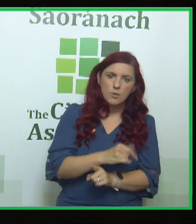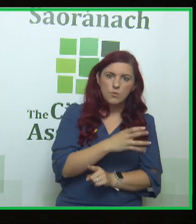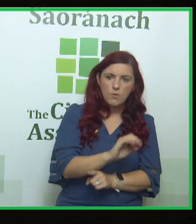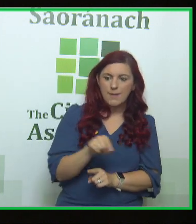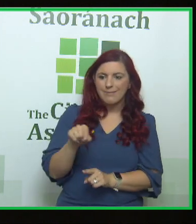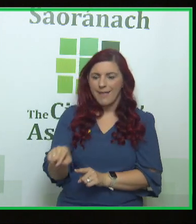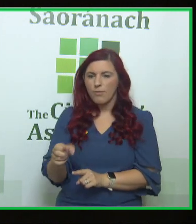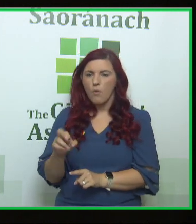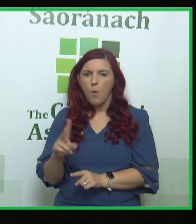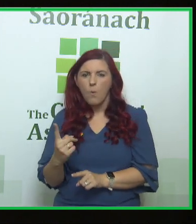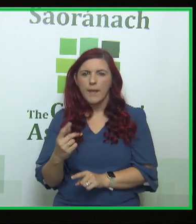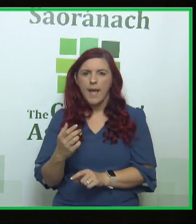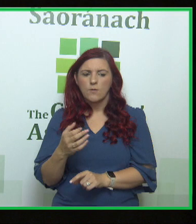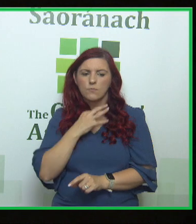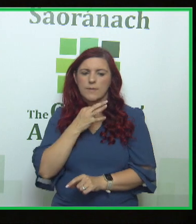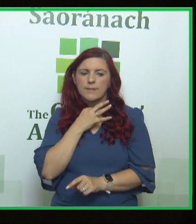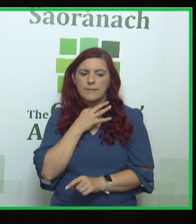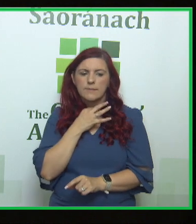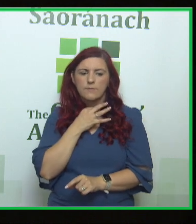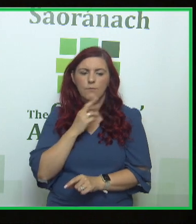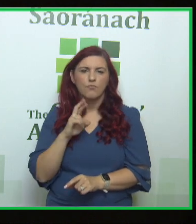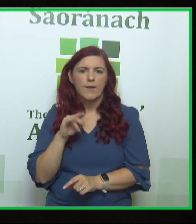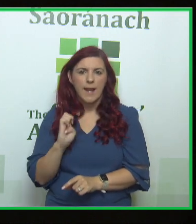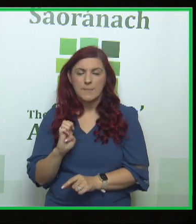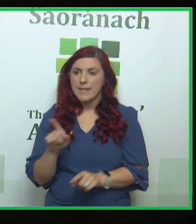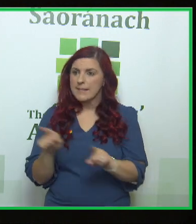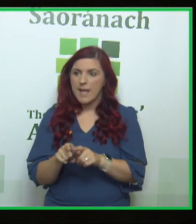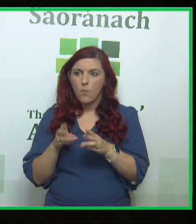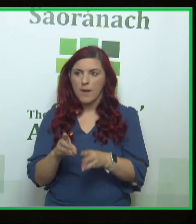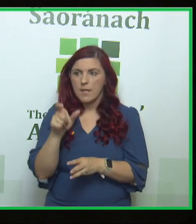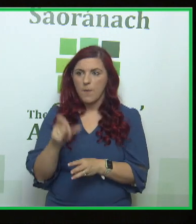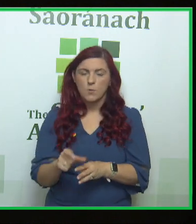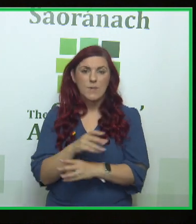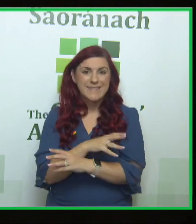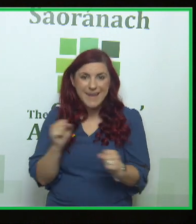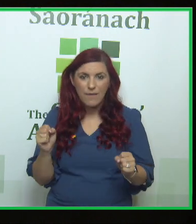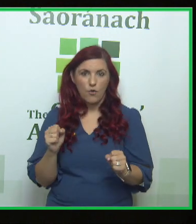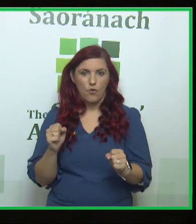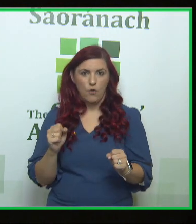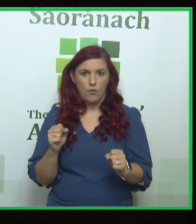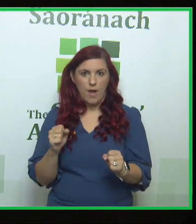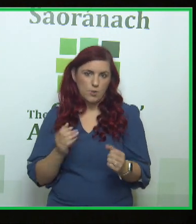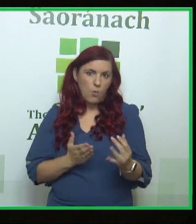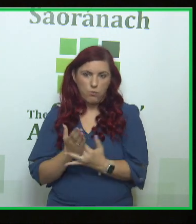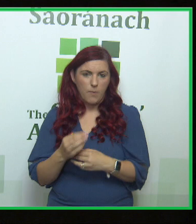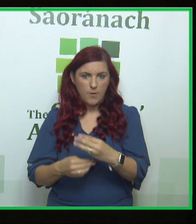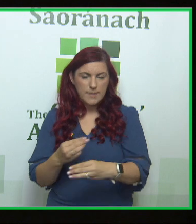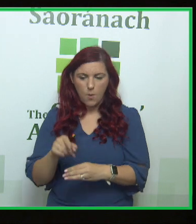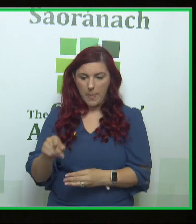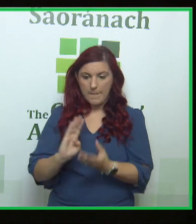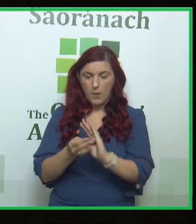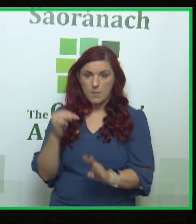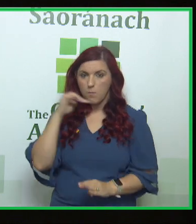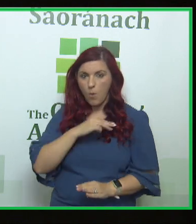for relapsing in the same way as someone who was never taken or has never entered recovery. So that becomes a really important